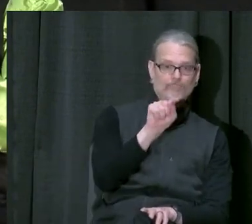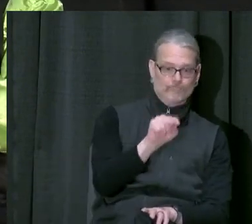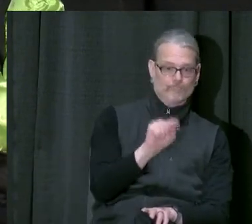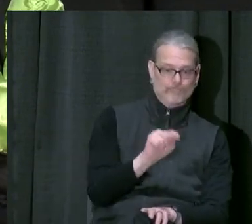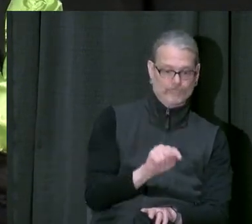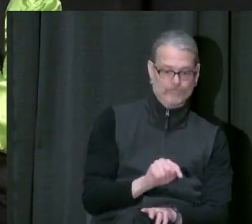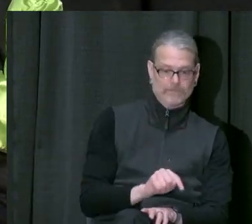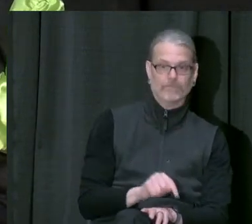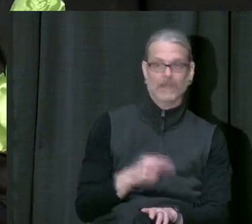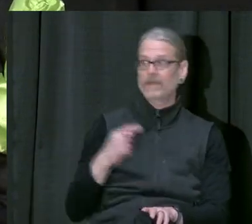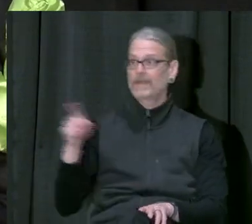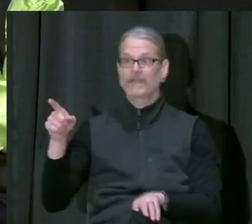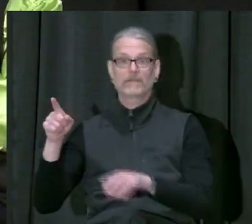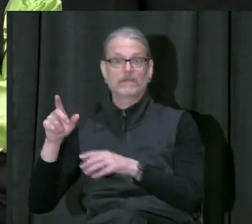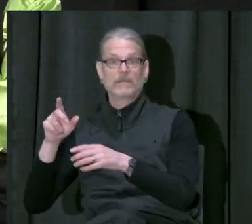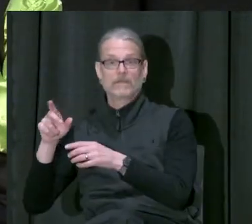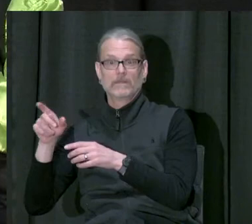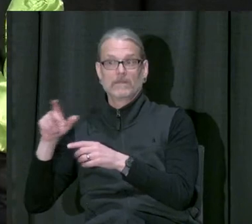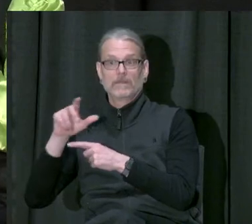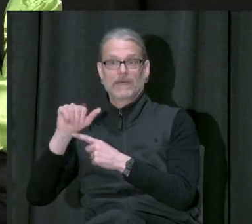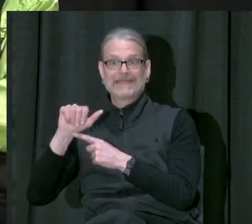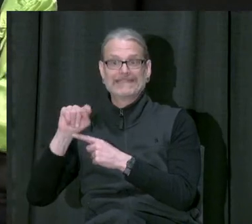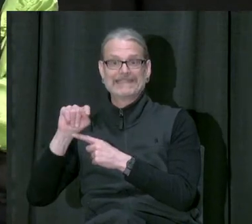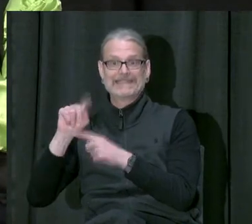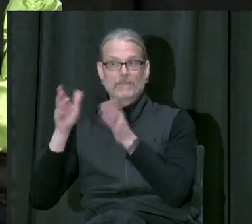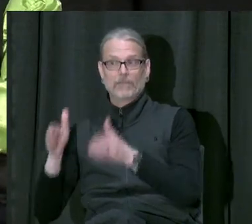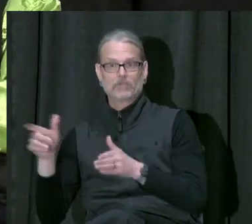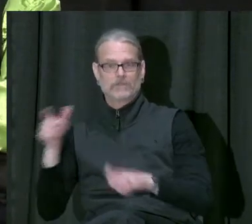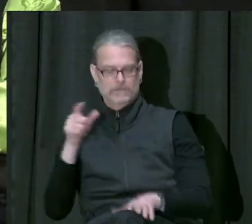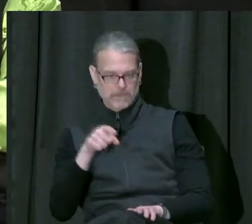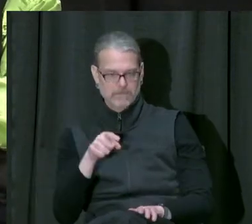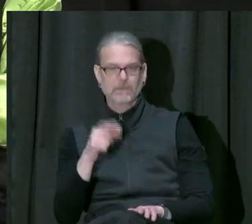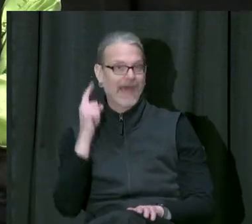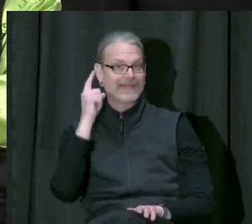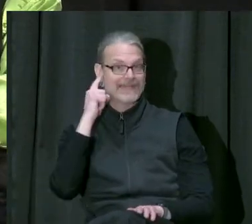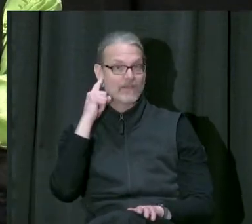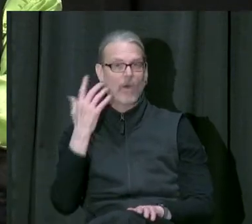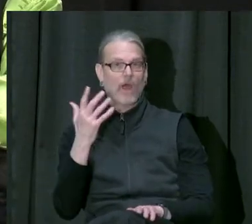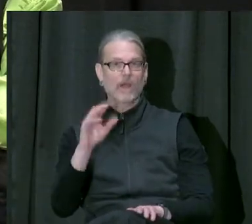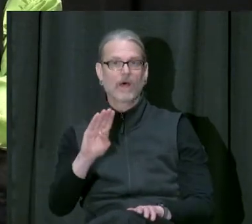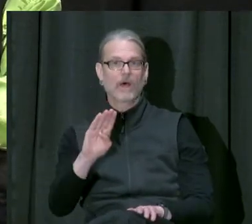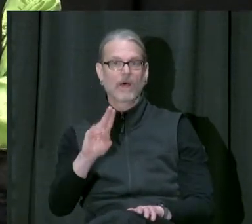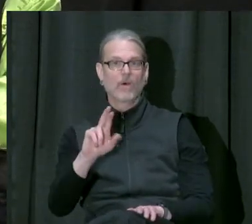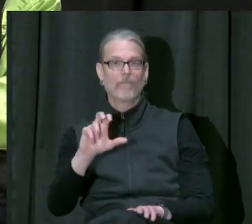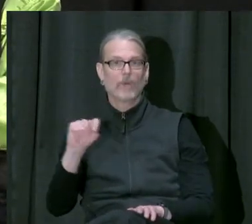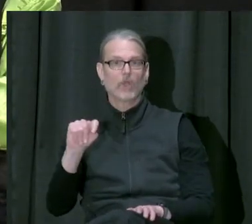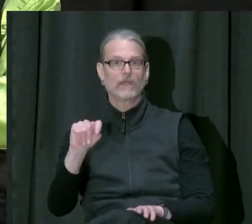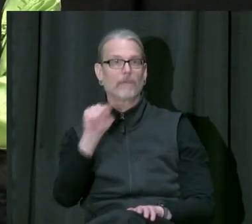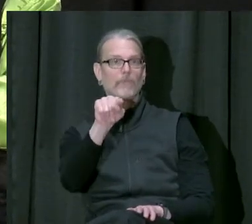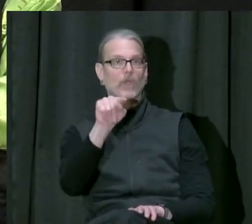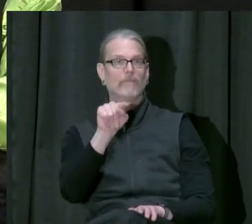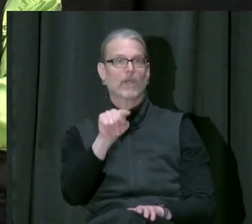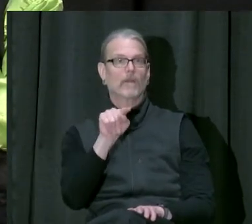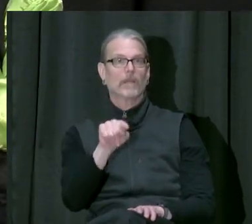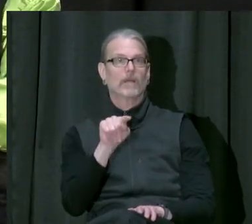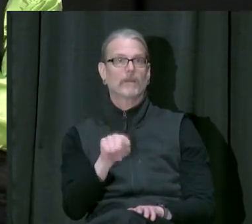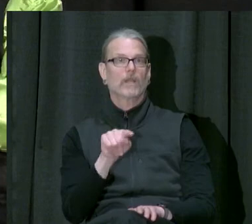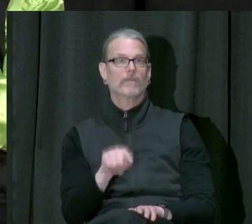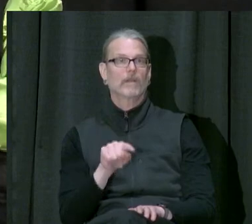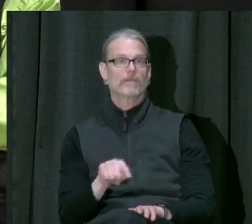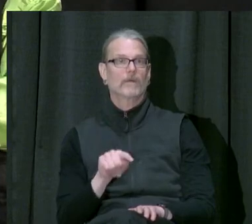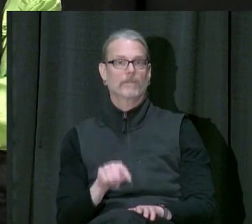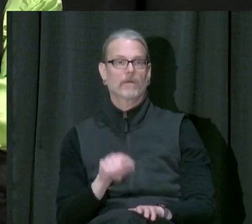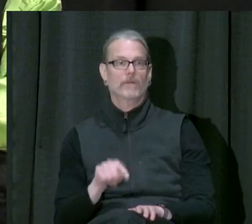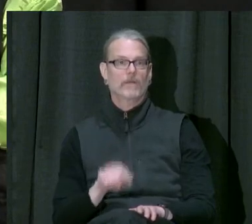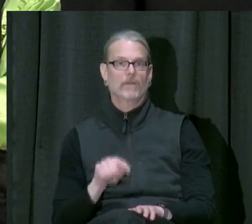technology, all I'm gonna hear is bullet, first name, bullet, next name, and on down the line. But there's 100 names. I don't know when that